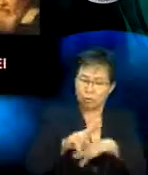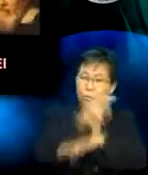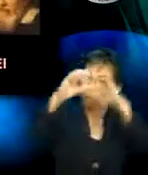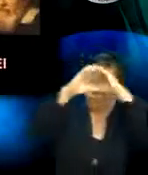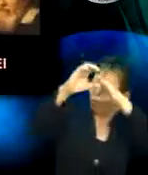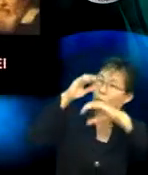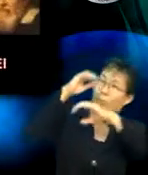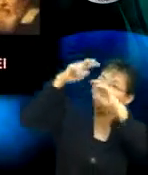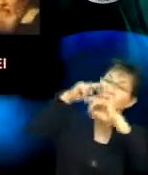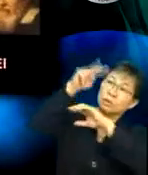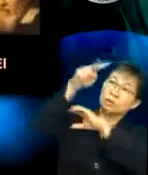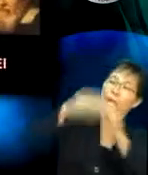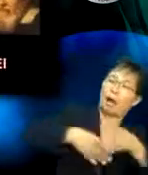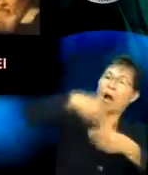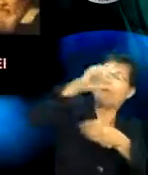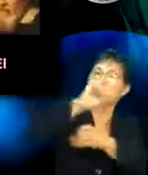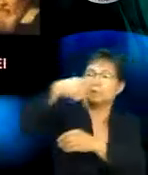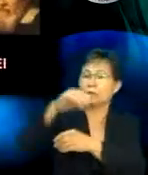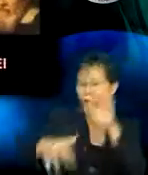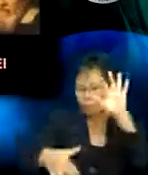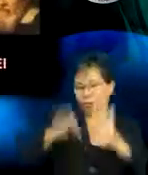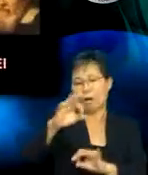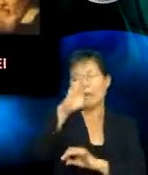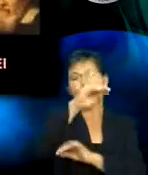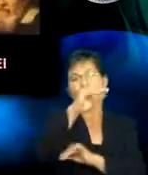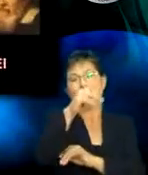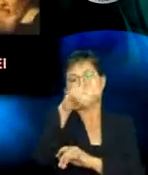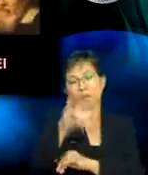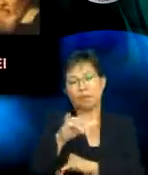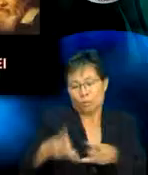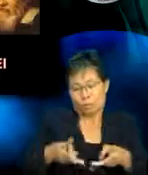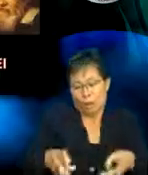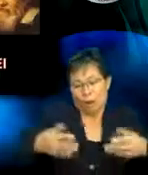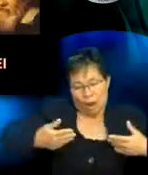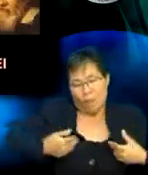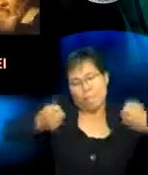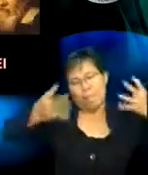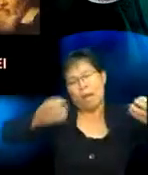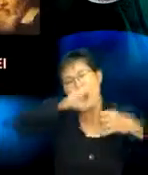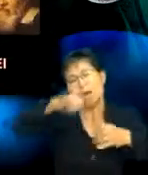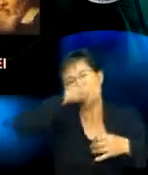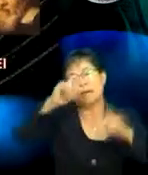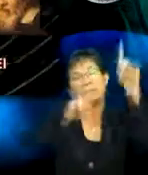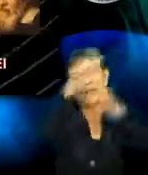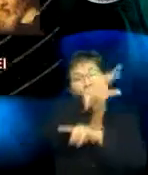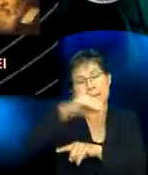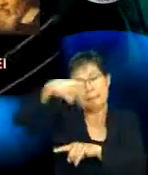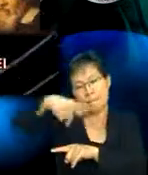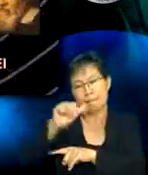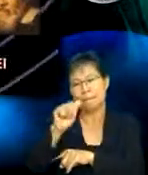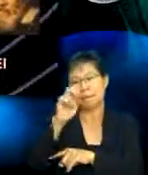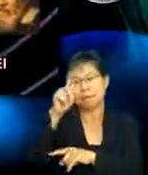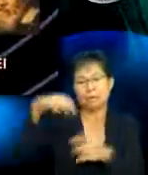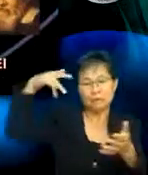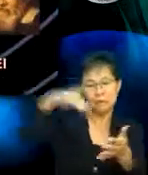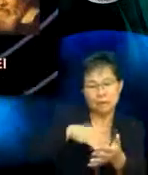a telescope to observe outer space, found that the Milky Way contained millions of stars and